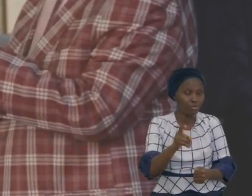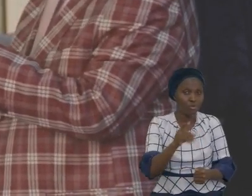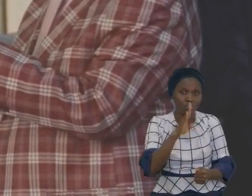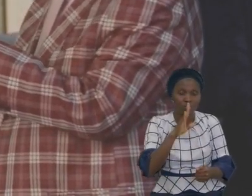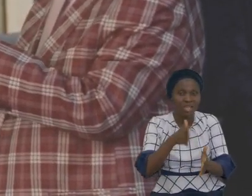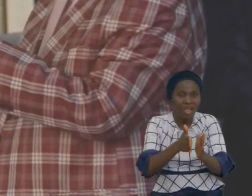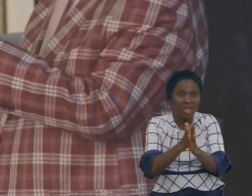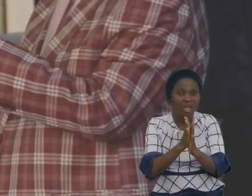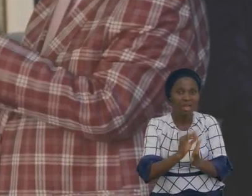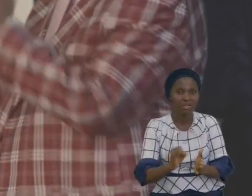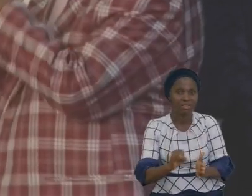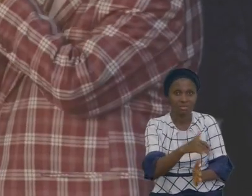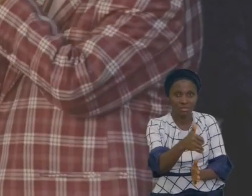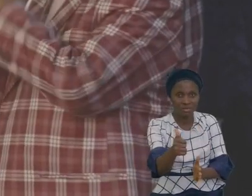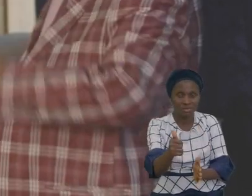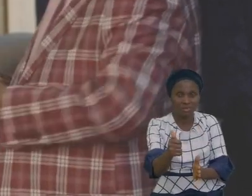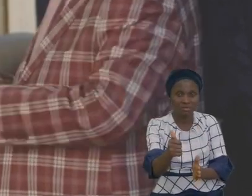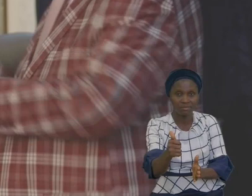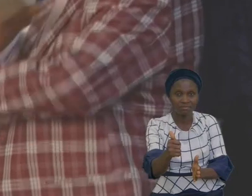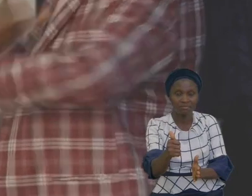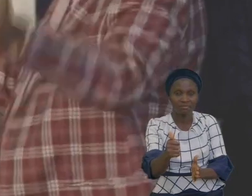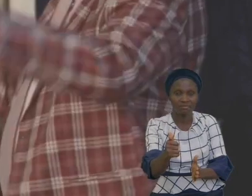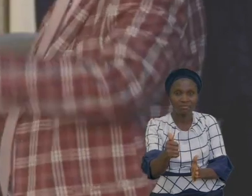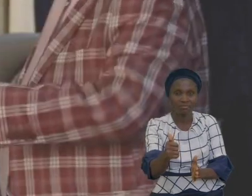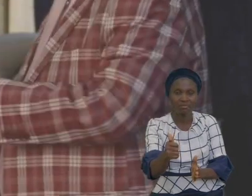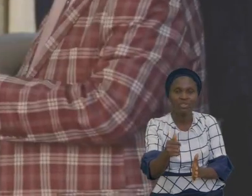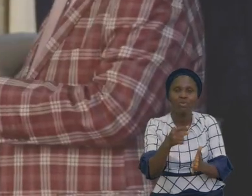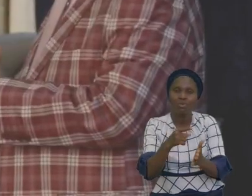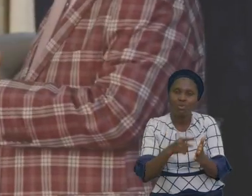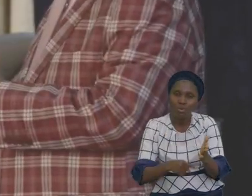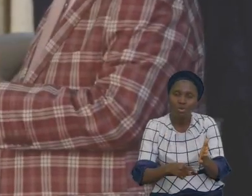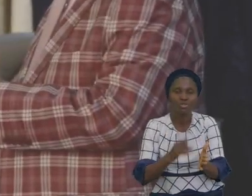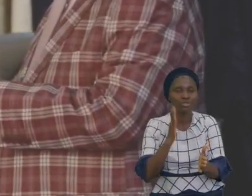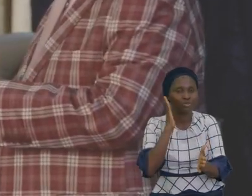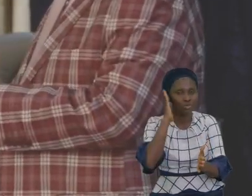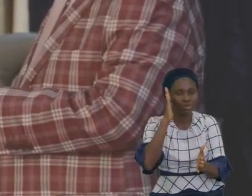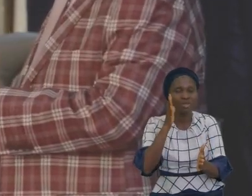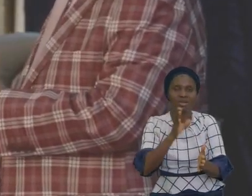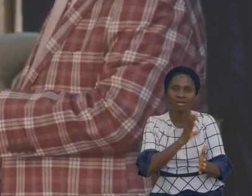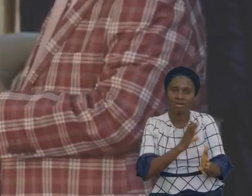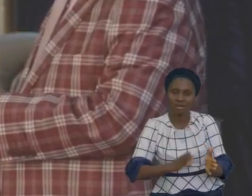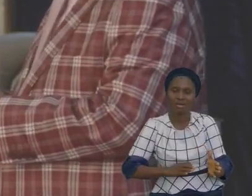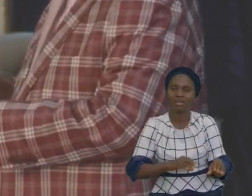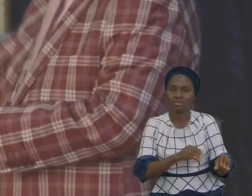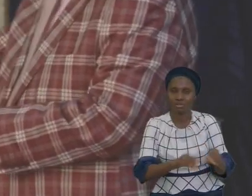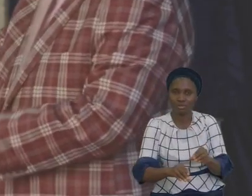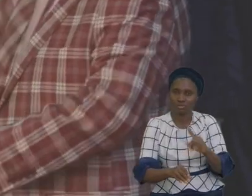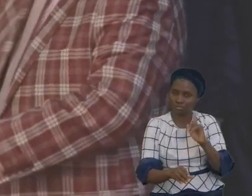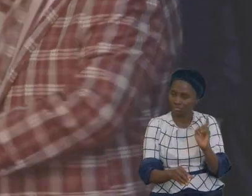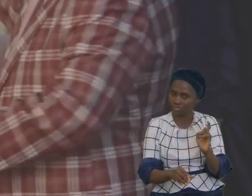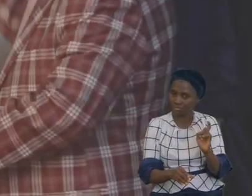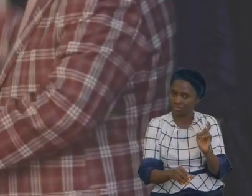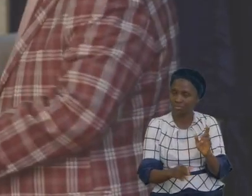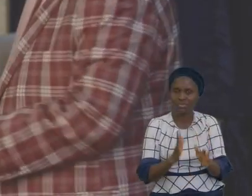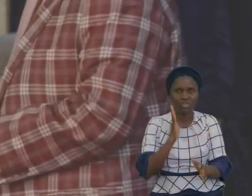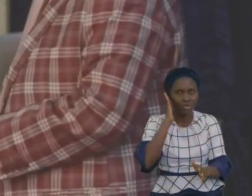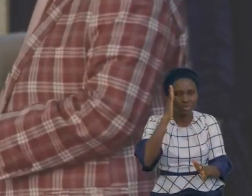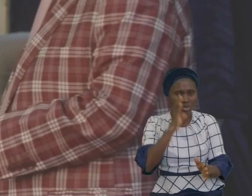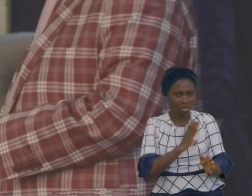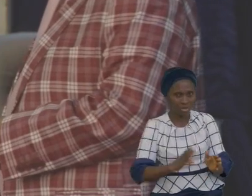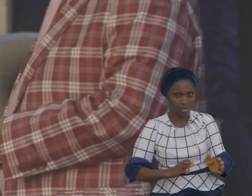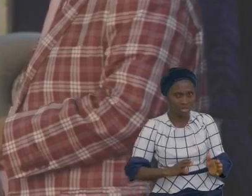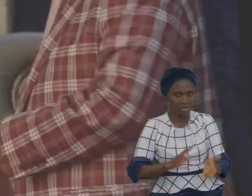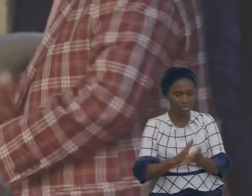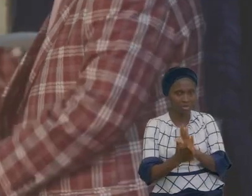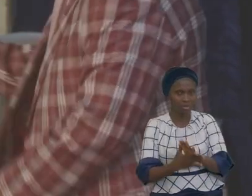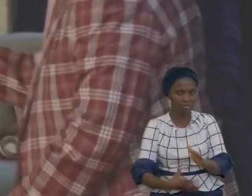do? Will Christ get angry, fight, push the other person out